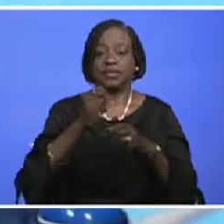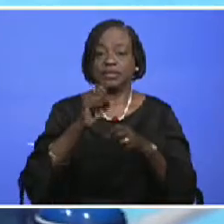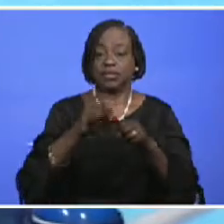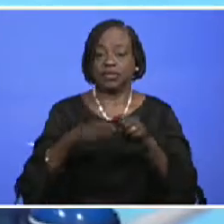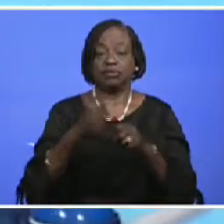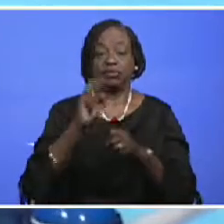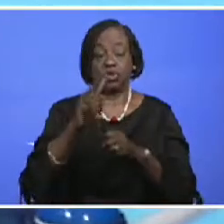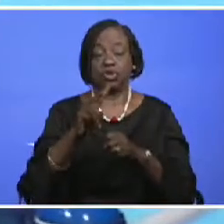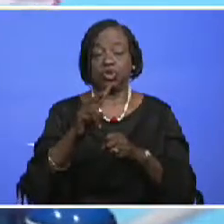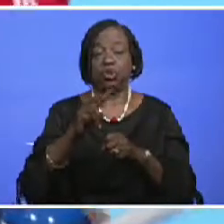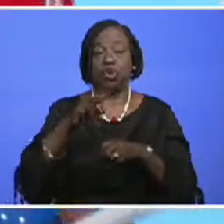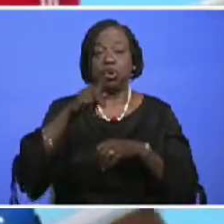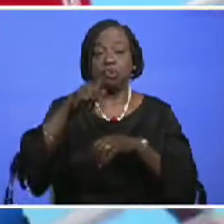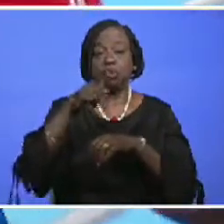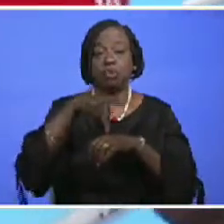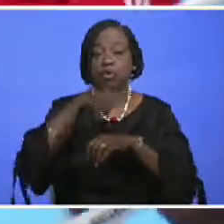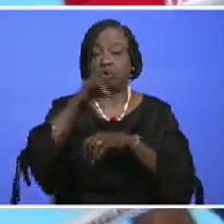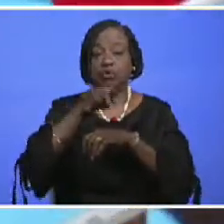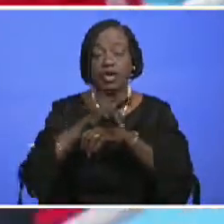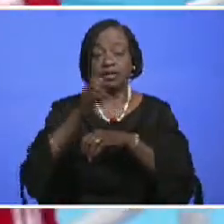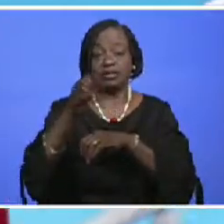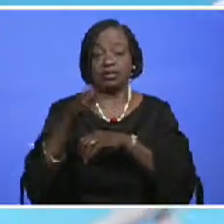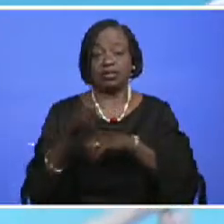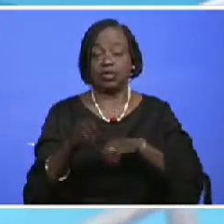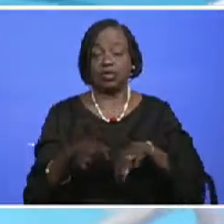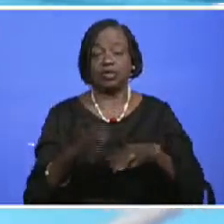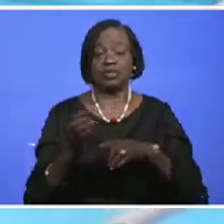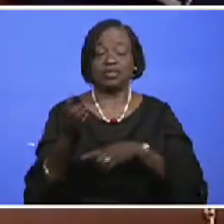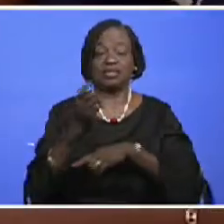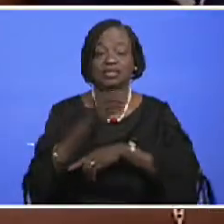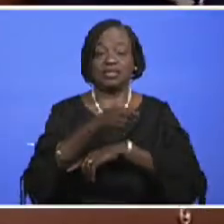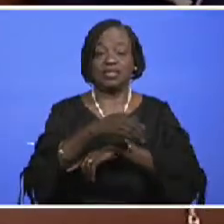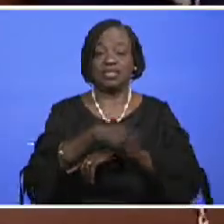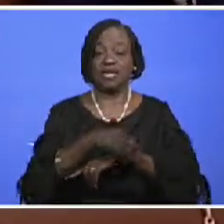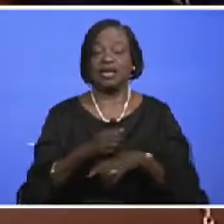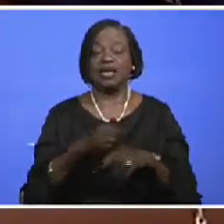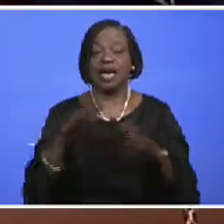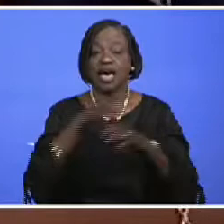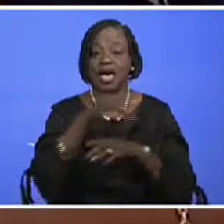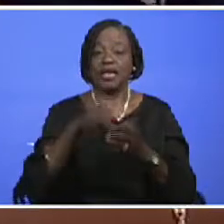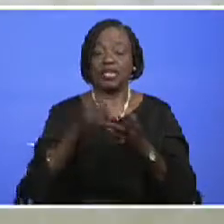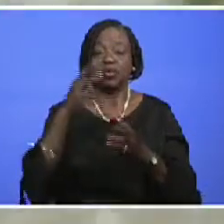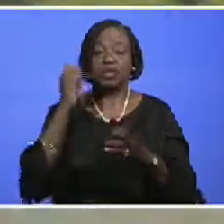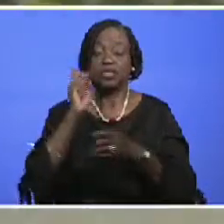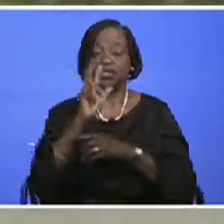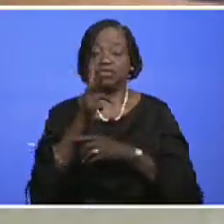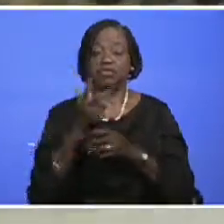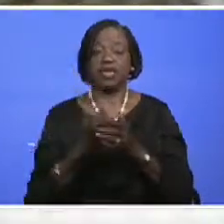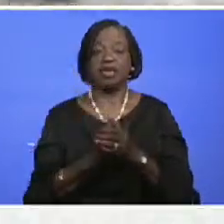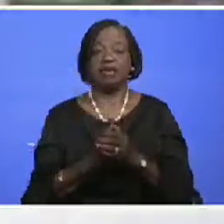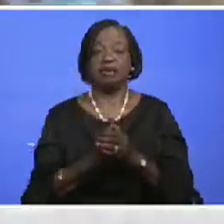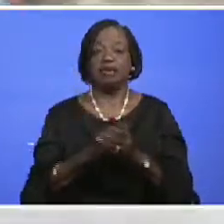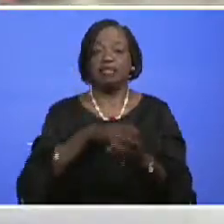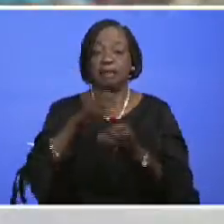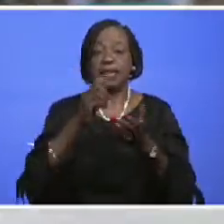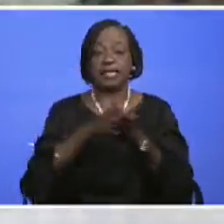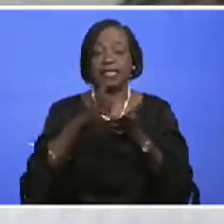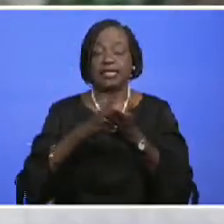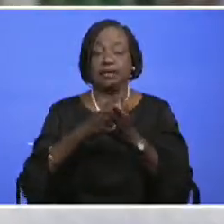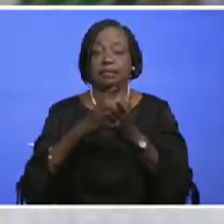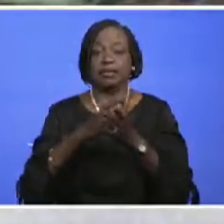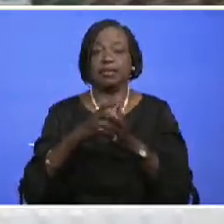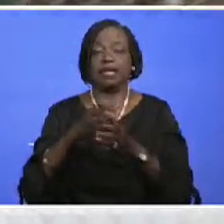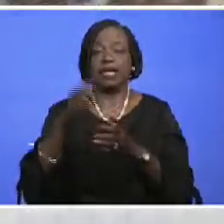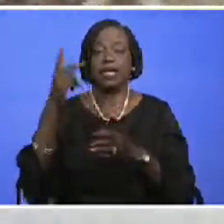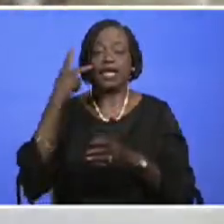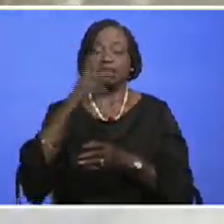in one night. So just got to go back to the draw board. The mixed doubles team of Kerry Cartwright and Philip Major Jr.